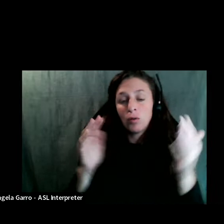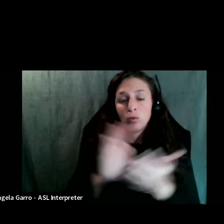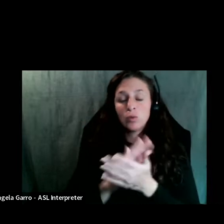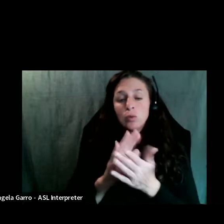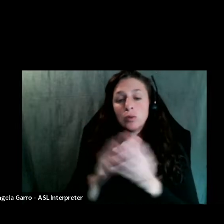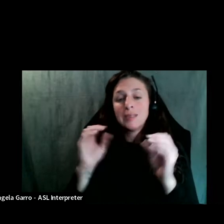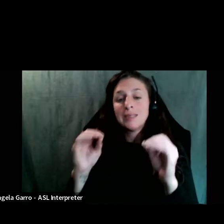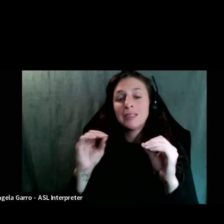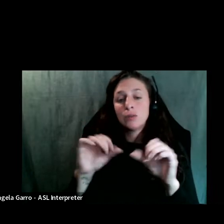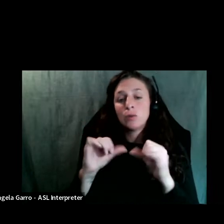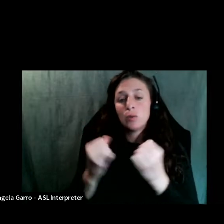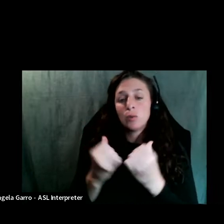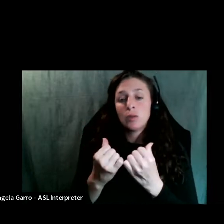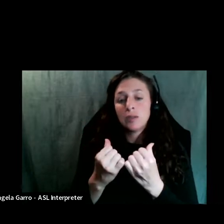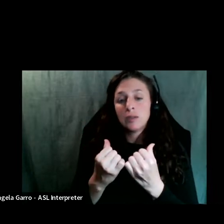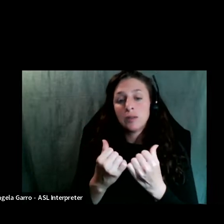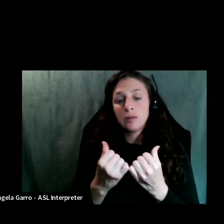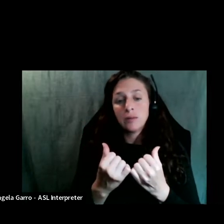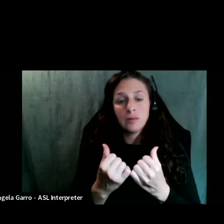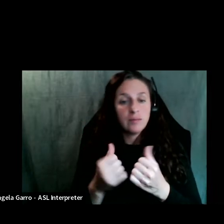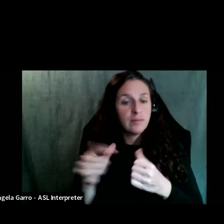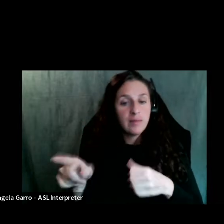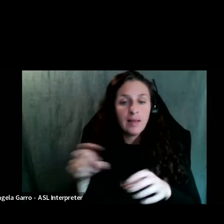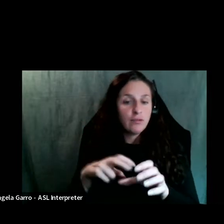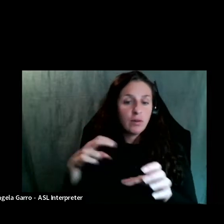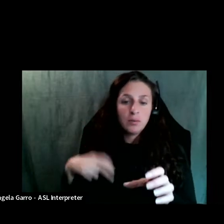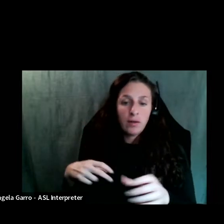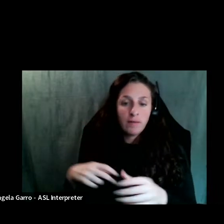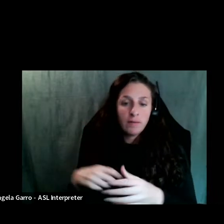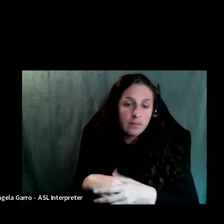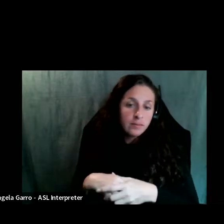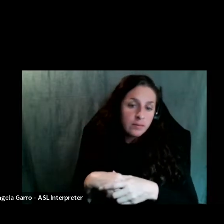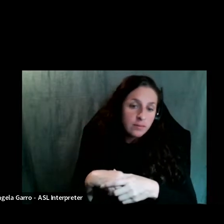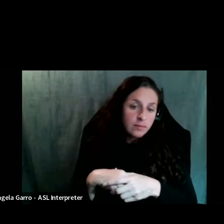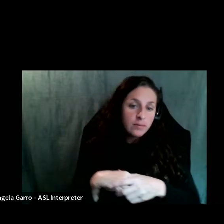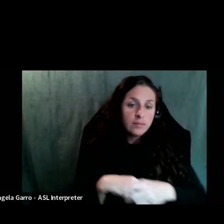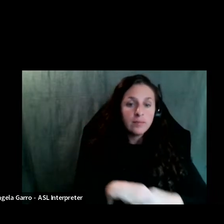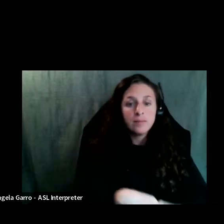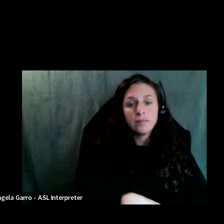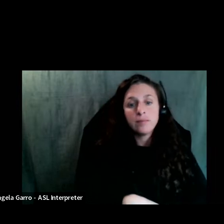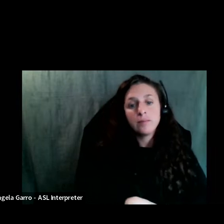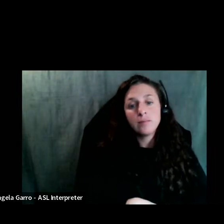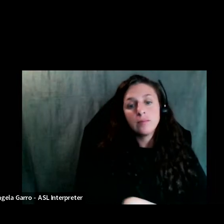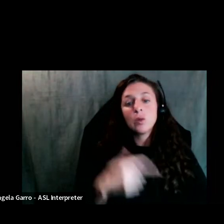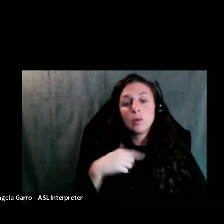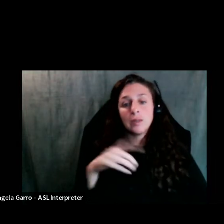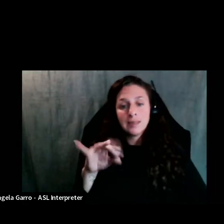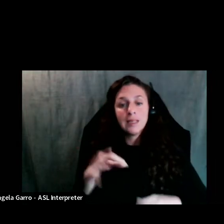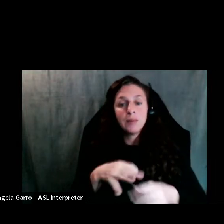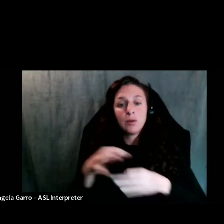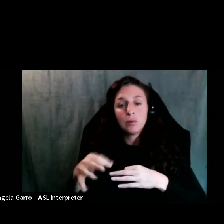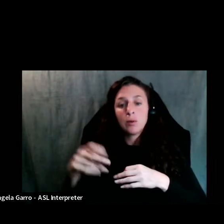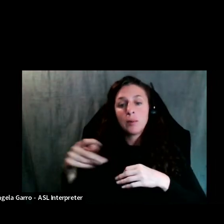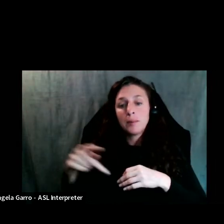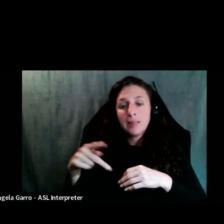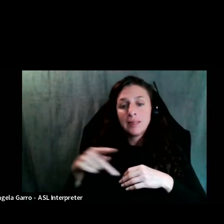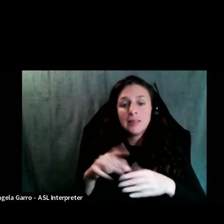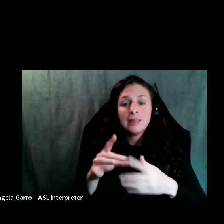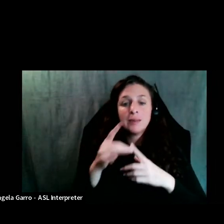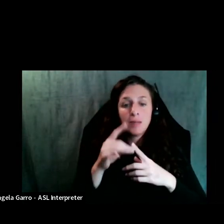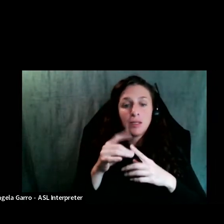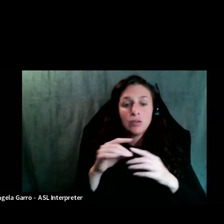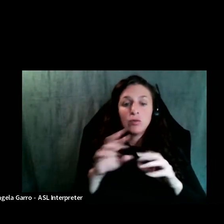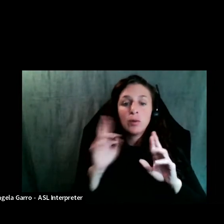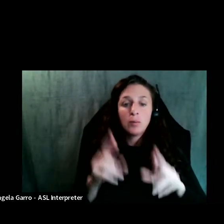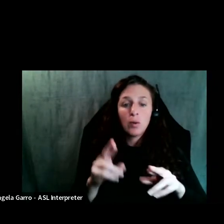Association. They dropped off. They dropped off. Okay. So we did postpone P, which is Special Report Spotlight on Learning.